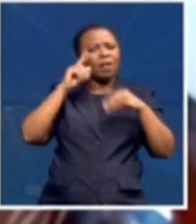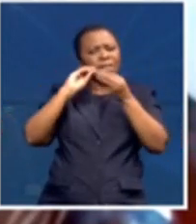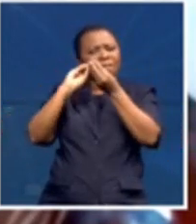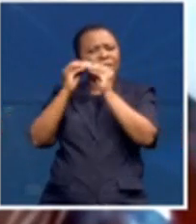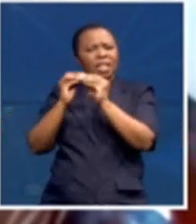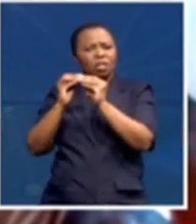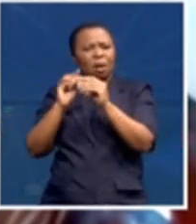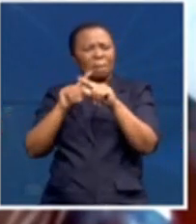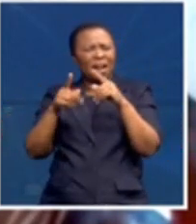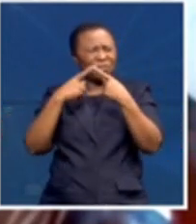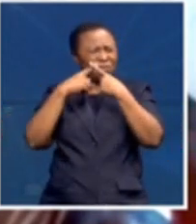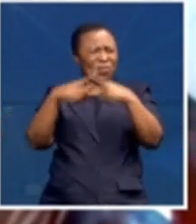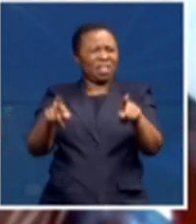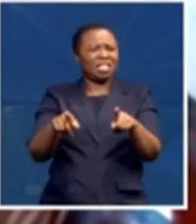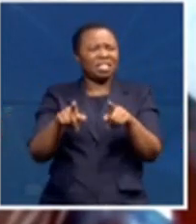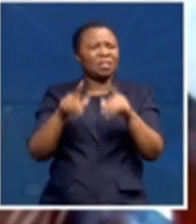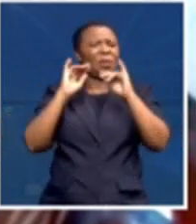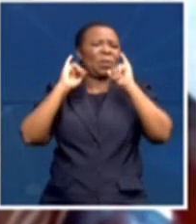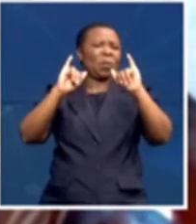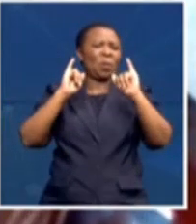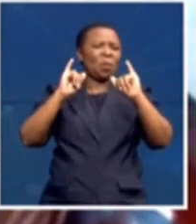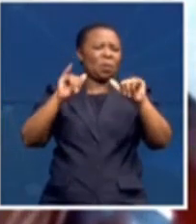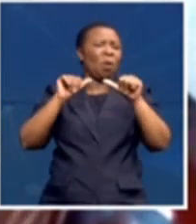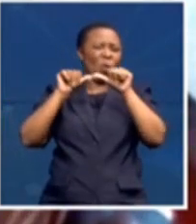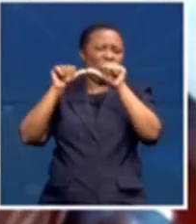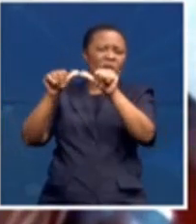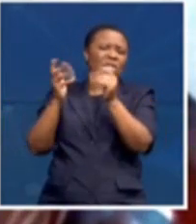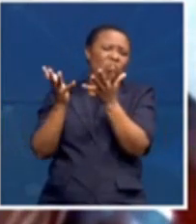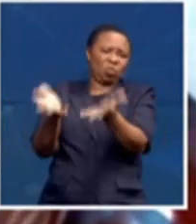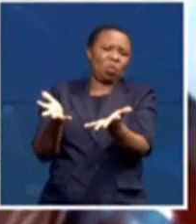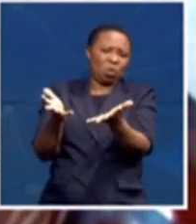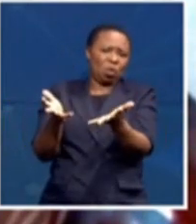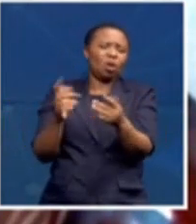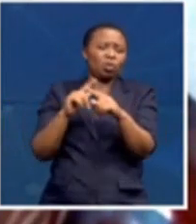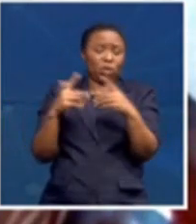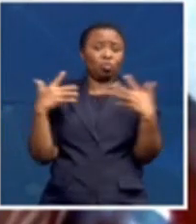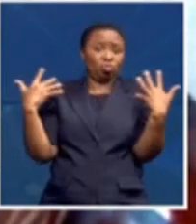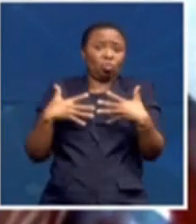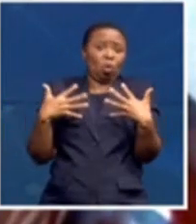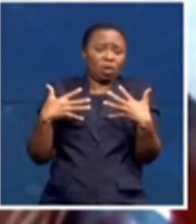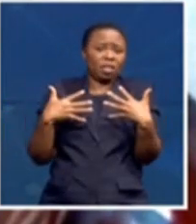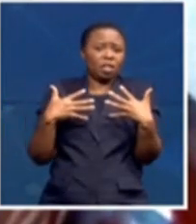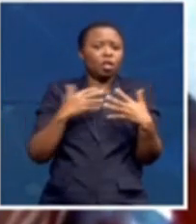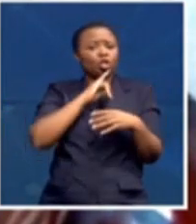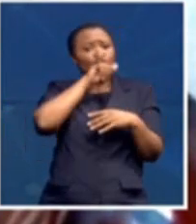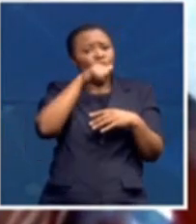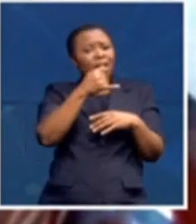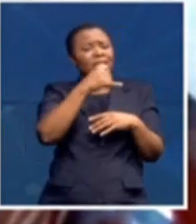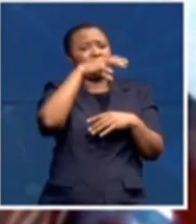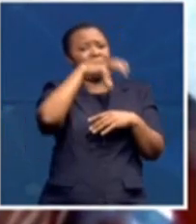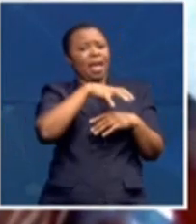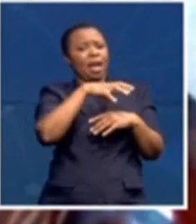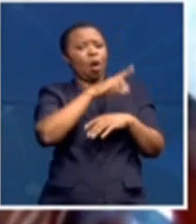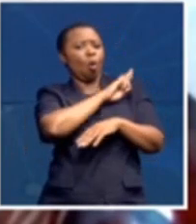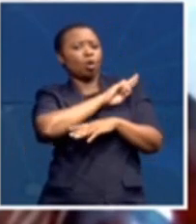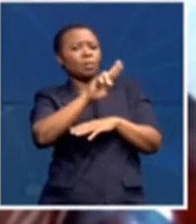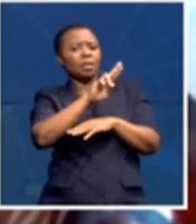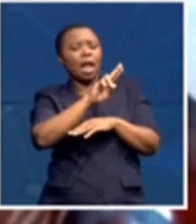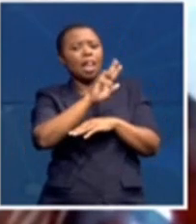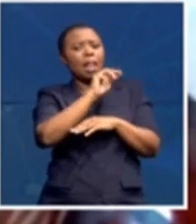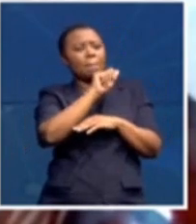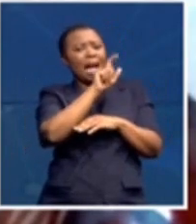just shocking that they have to hand over Charlotte Maxeke Johannesburg Hospital to the National Health Department because they're unable to fix